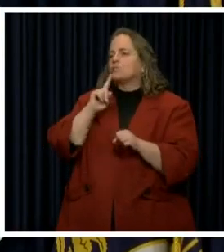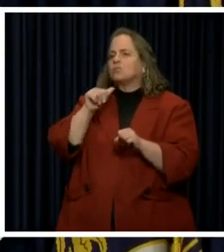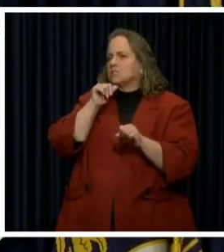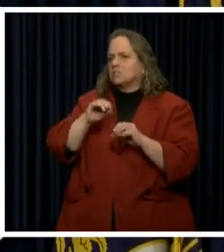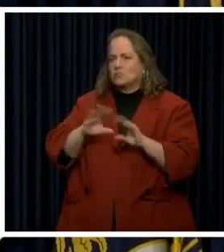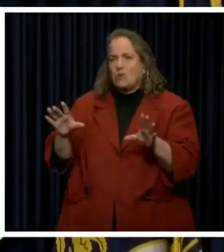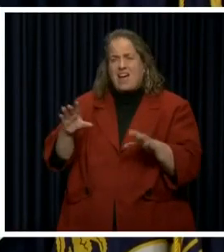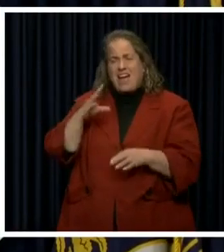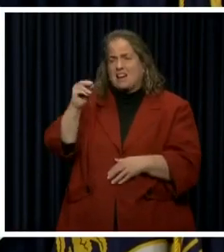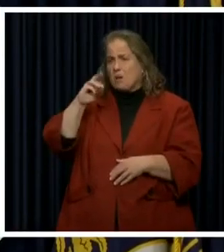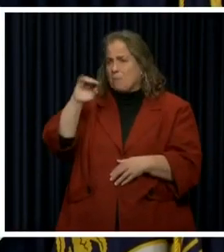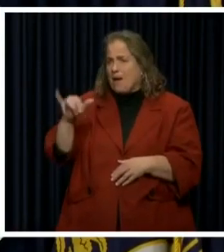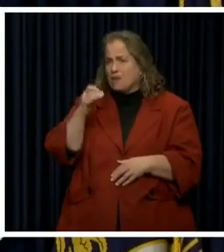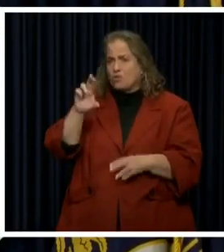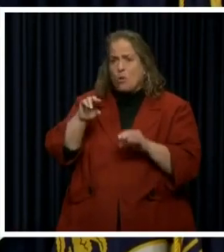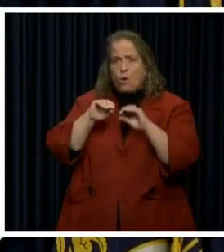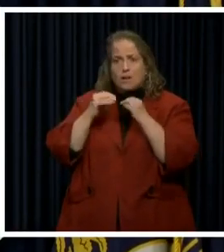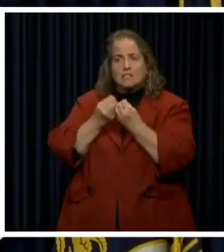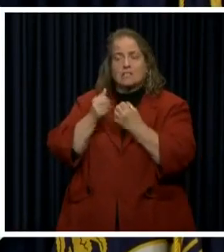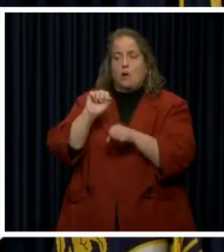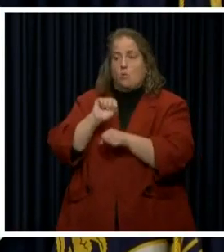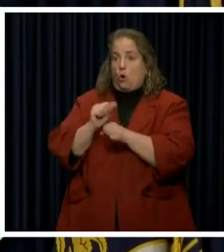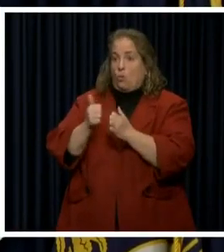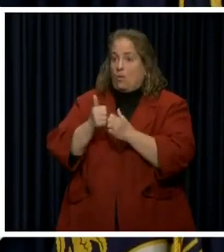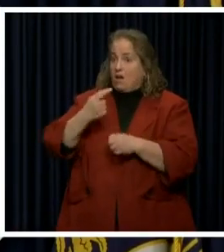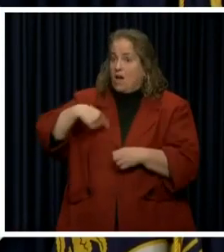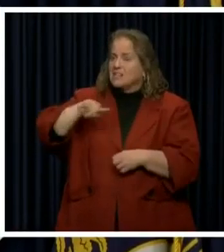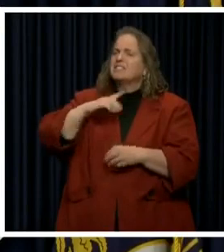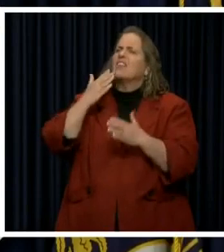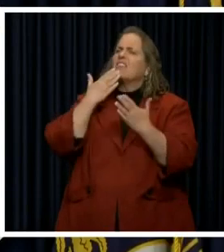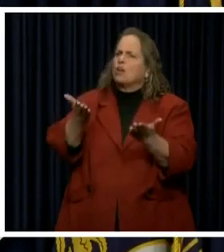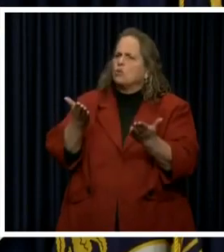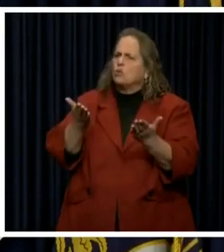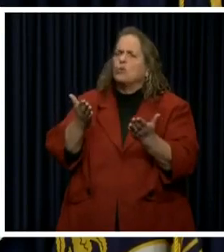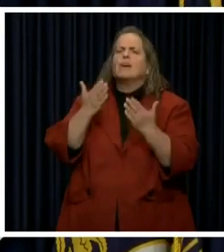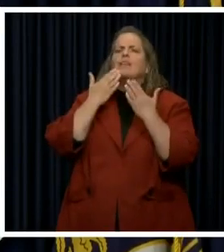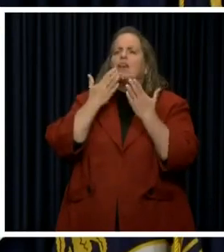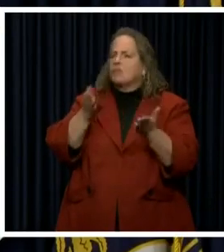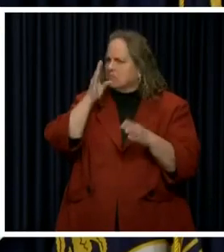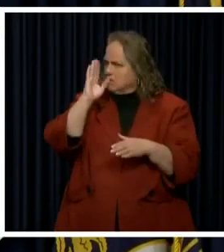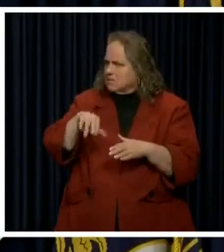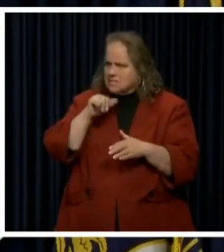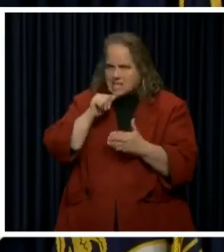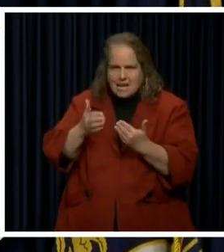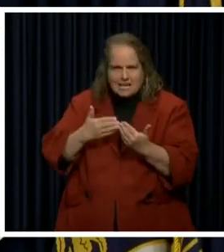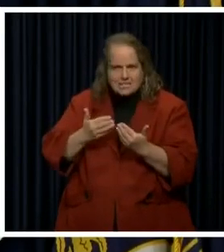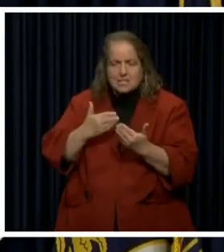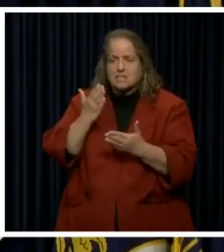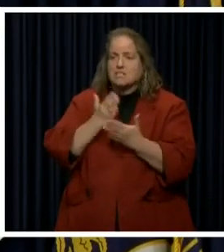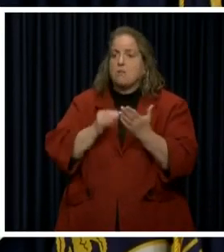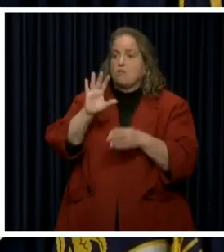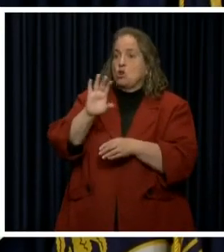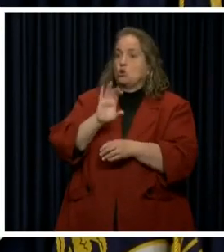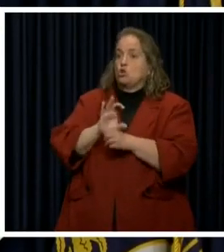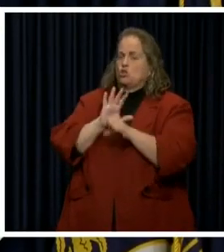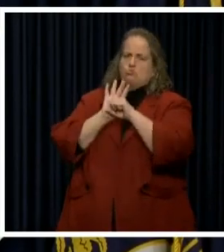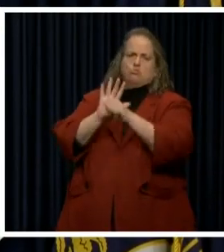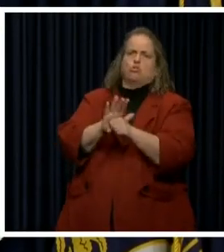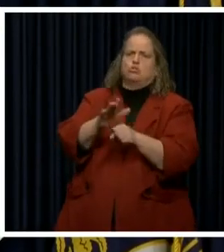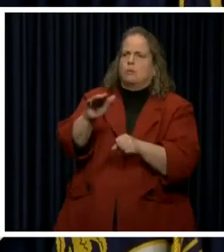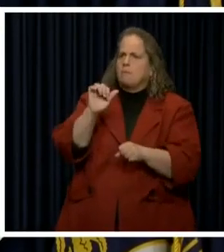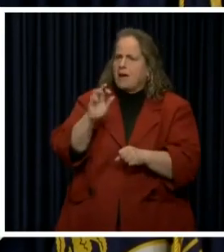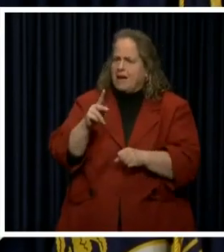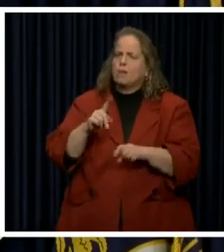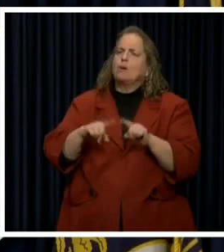major organizations that are out there that have worked with us, thank you. Thank you. I know it hadn't been easy. I know some of your congregations have pushed back, but